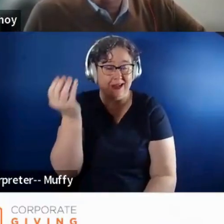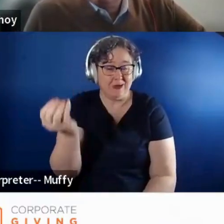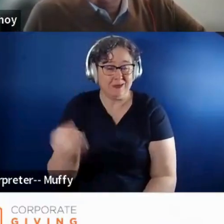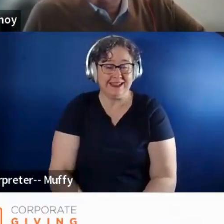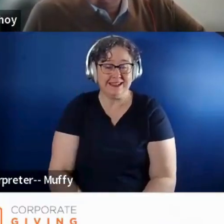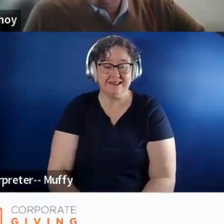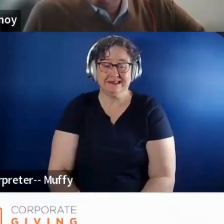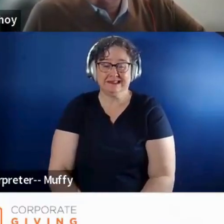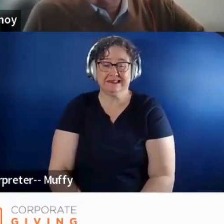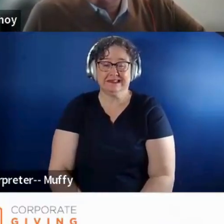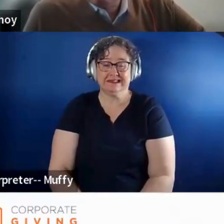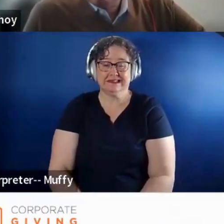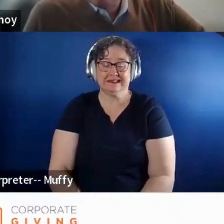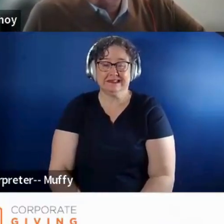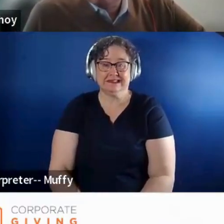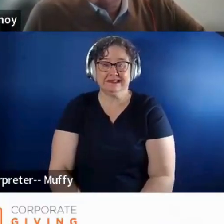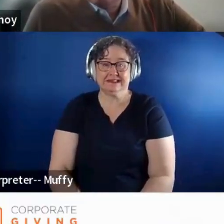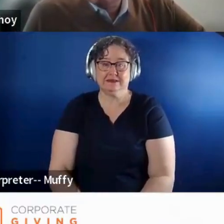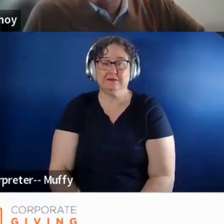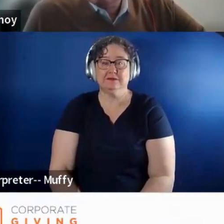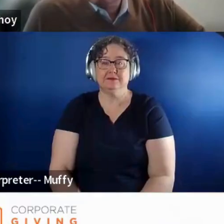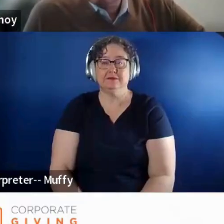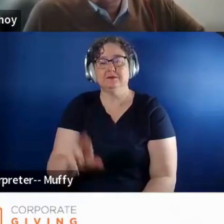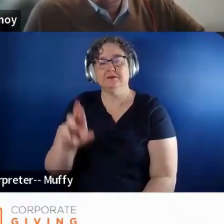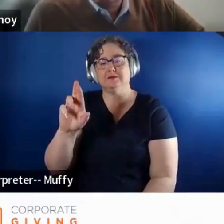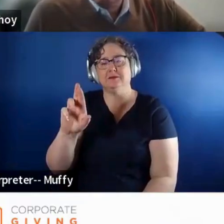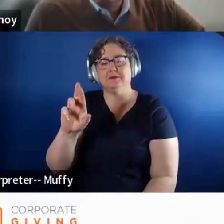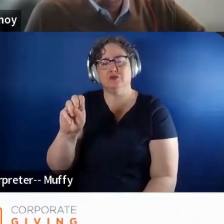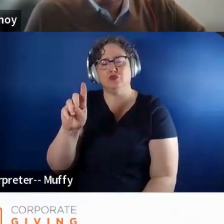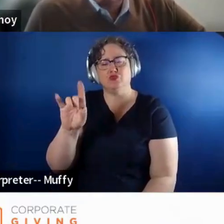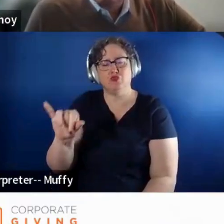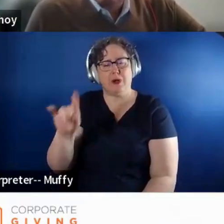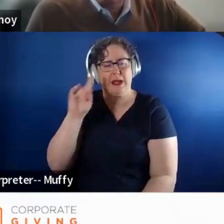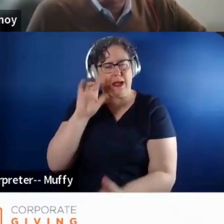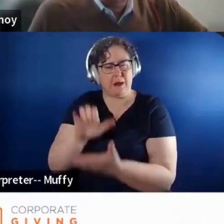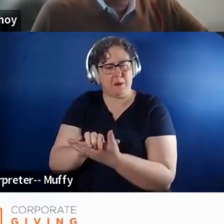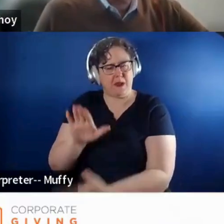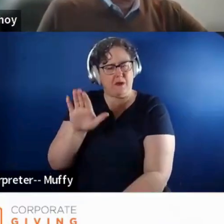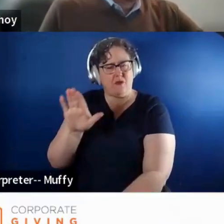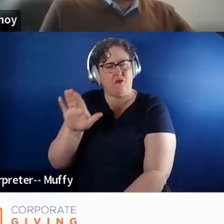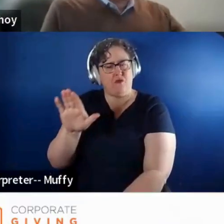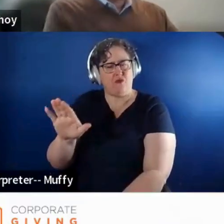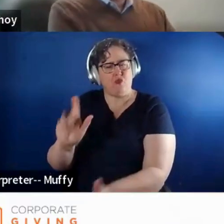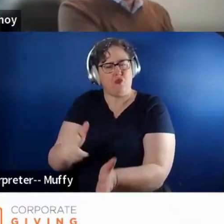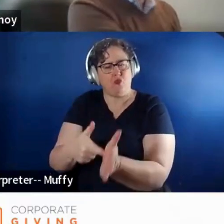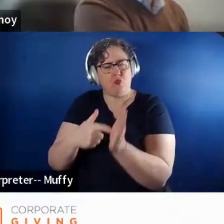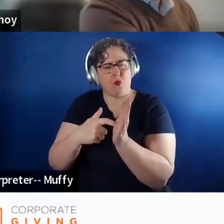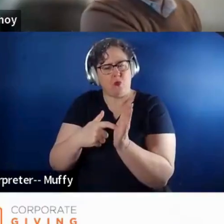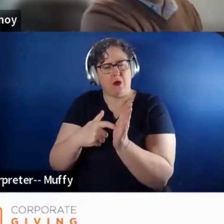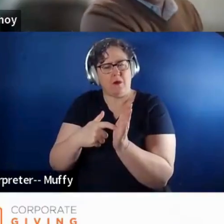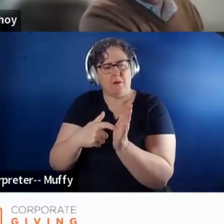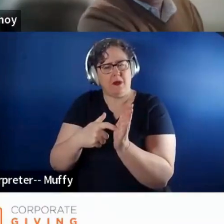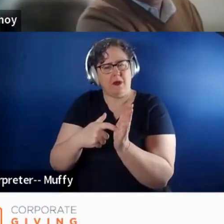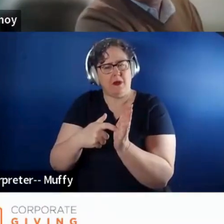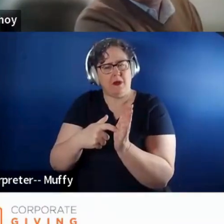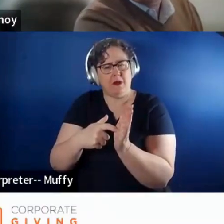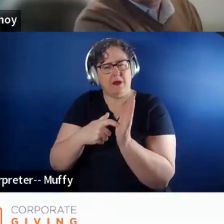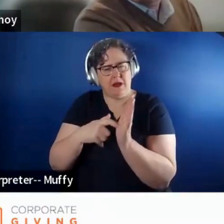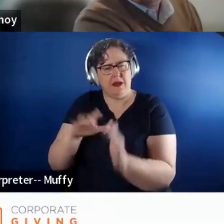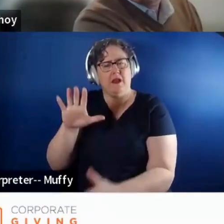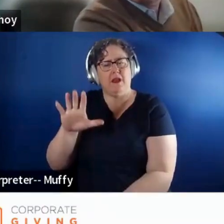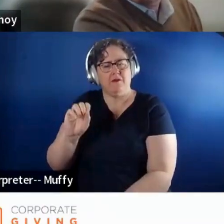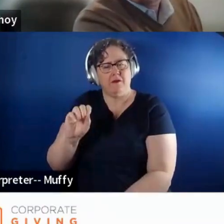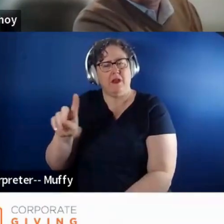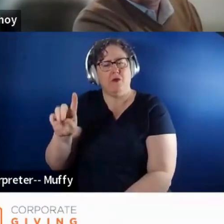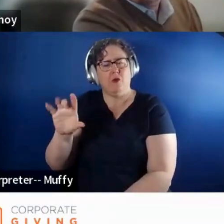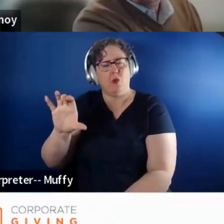that, and Randy, I don't know, I believe your requirement is that it does need to be